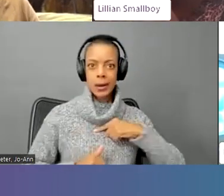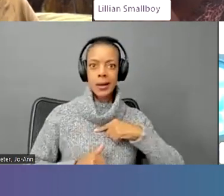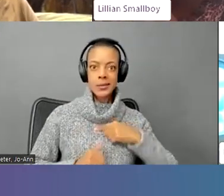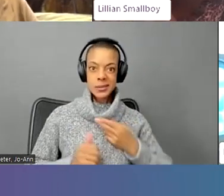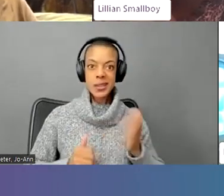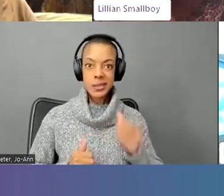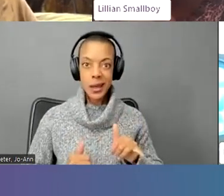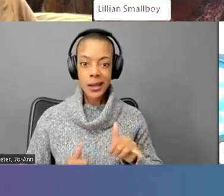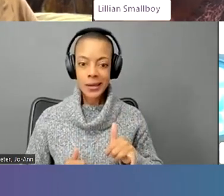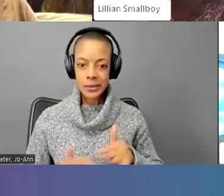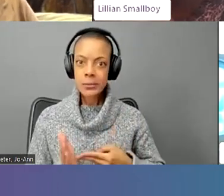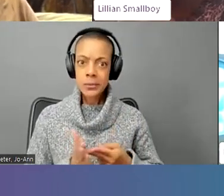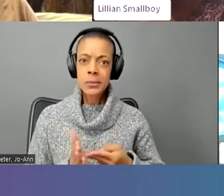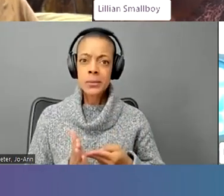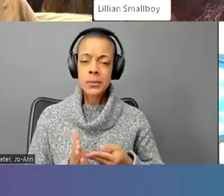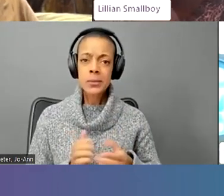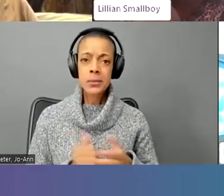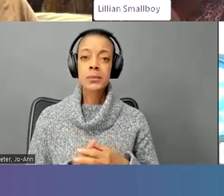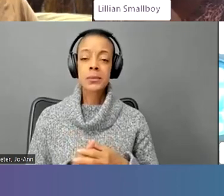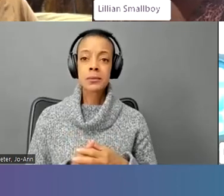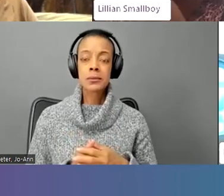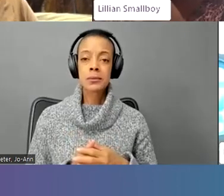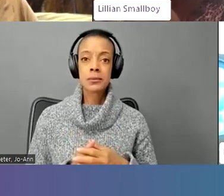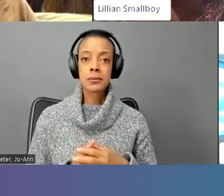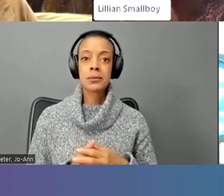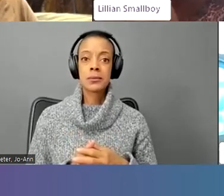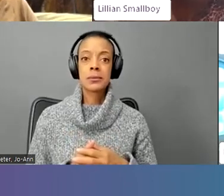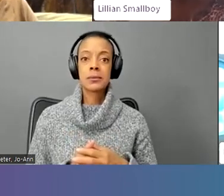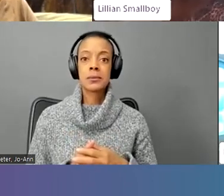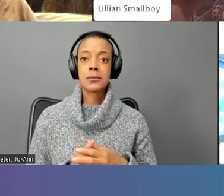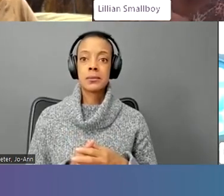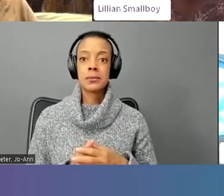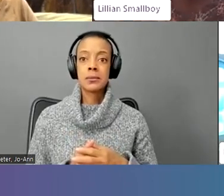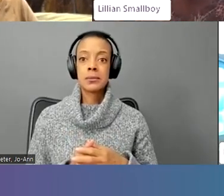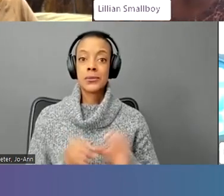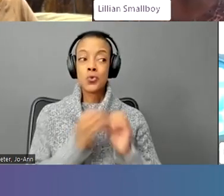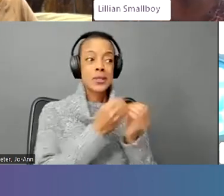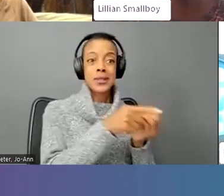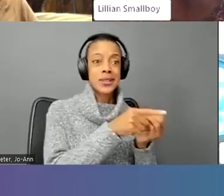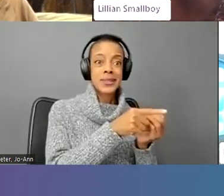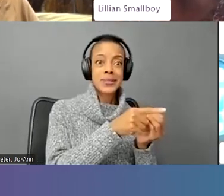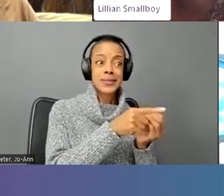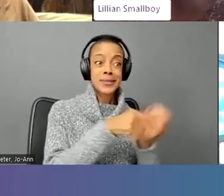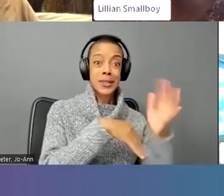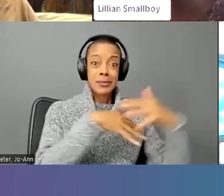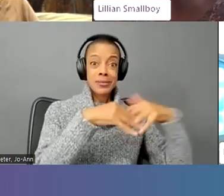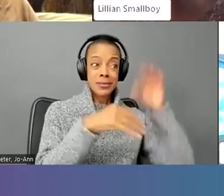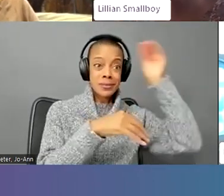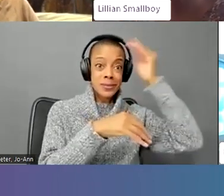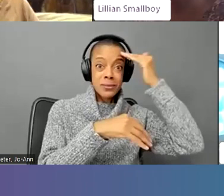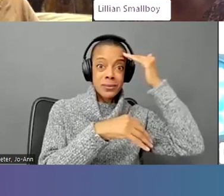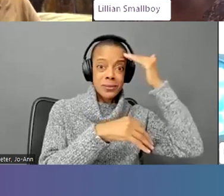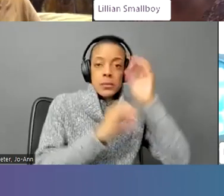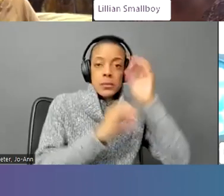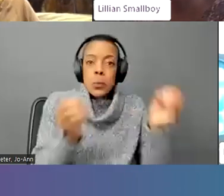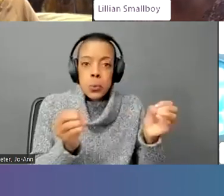discussion of you know, knowledge sharing is really valuable, you know, to come to